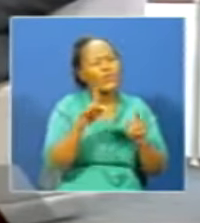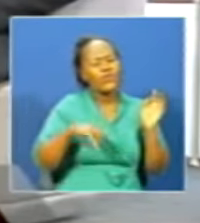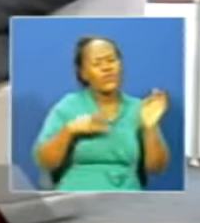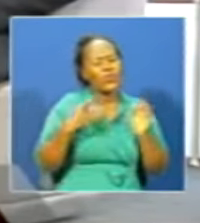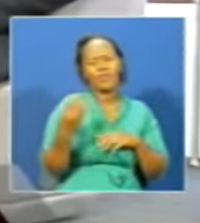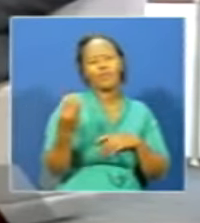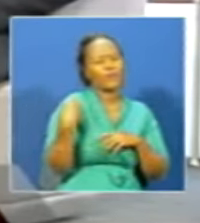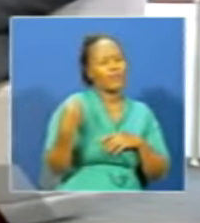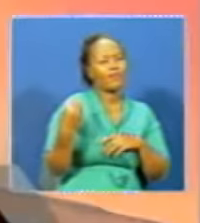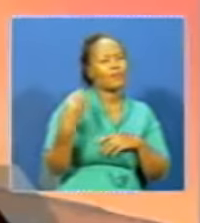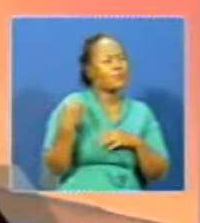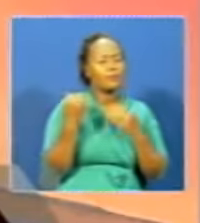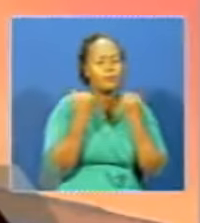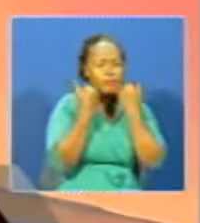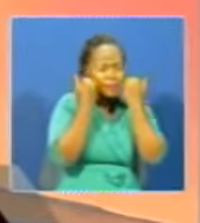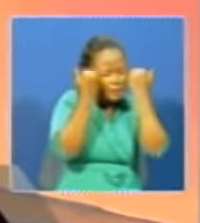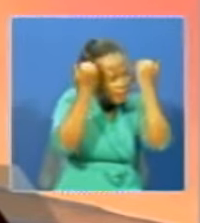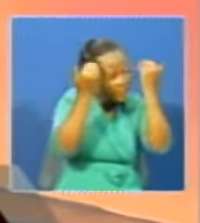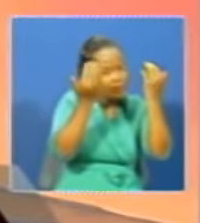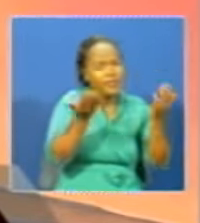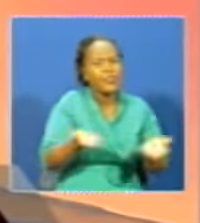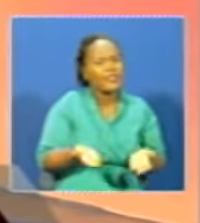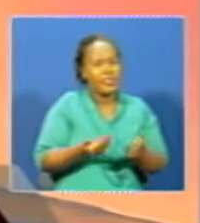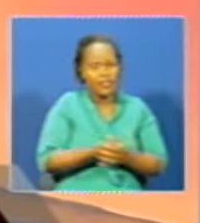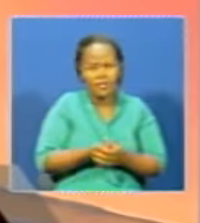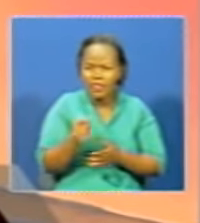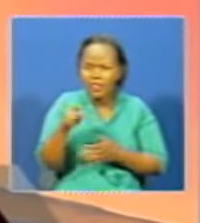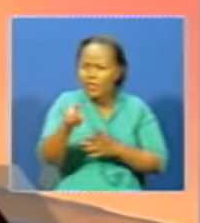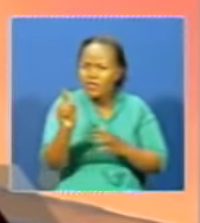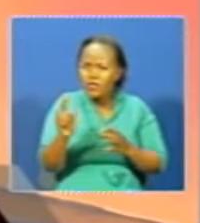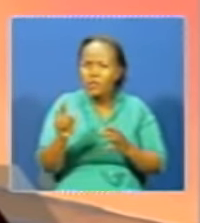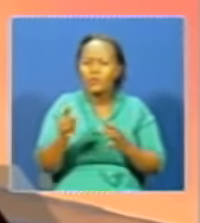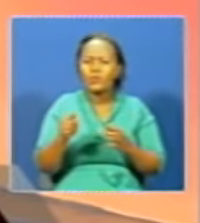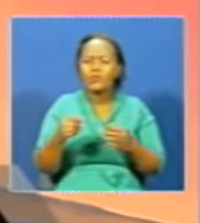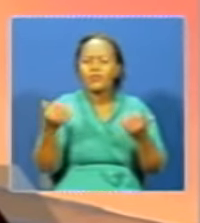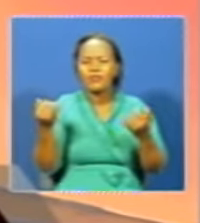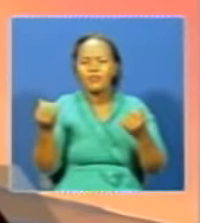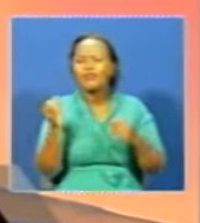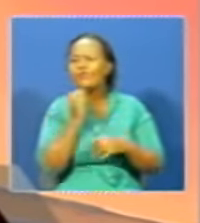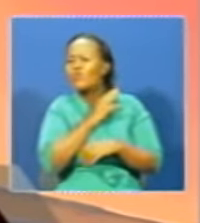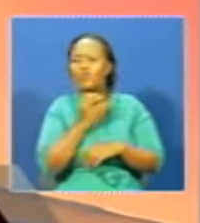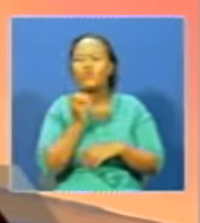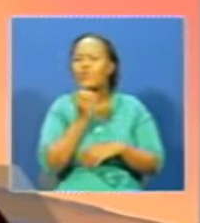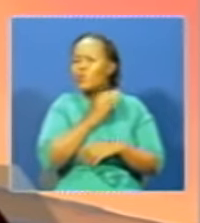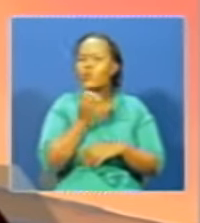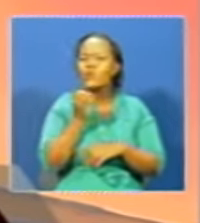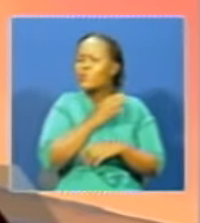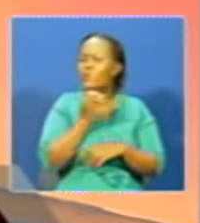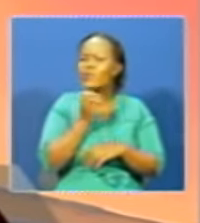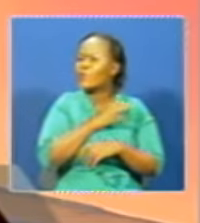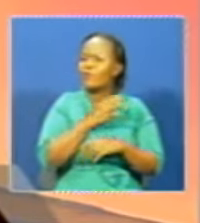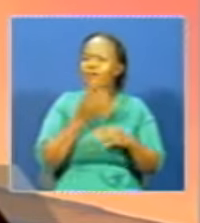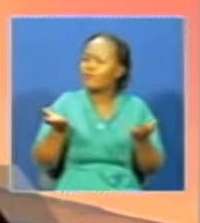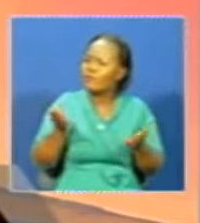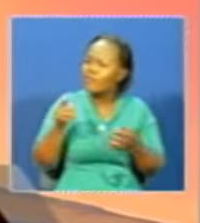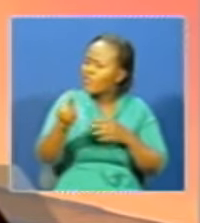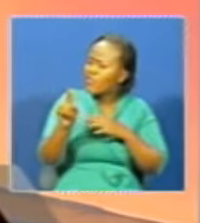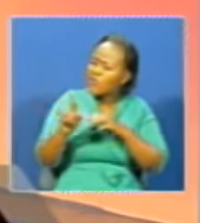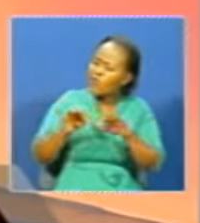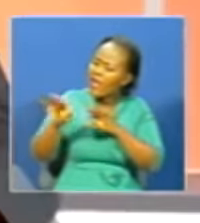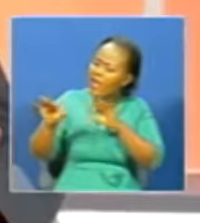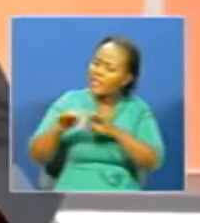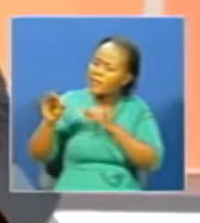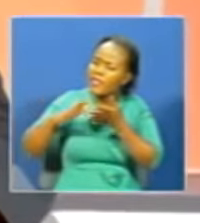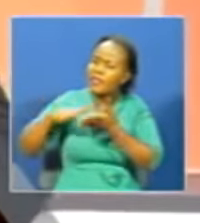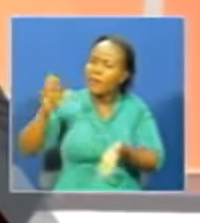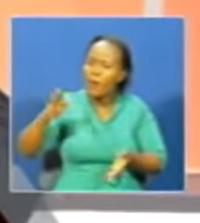words. You almost threw tantrums, and that was unlike you. I just want you to tell us more about that. Well, I was